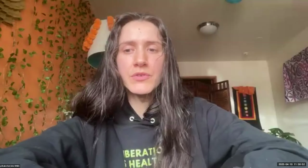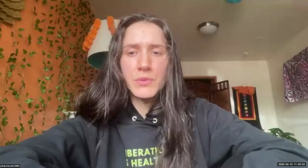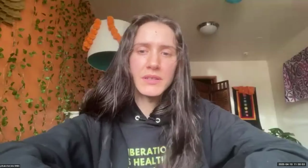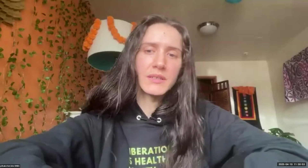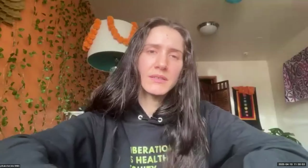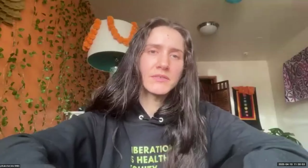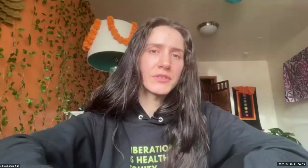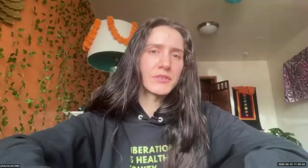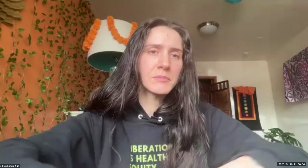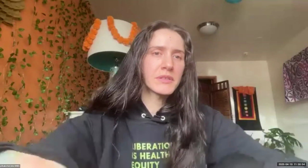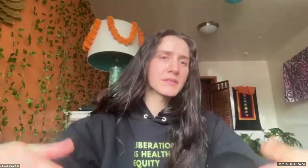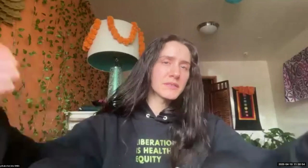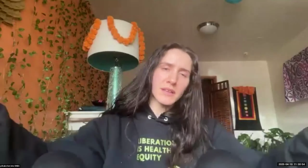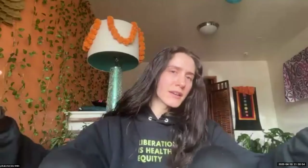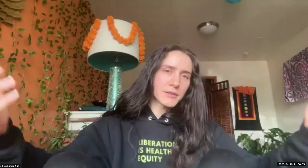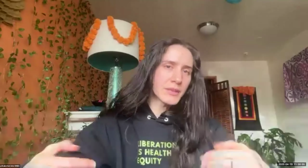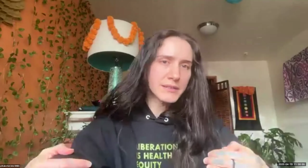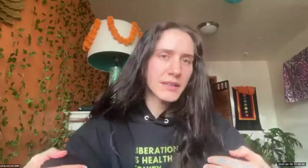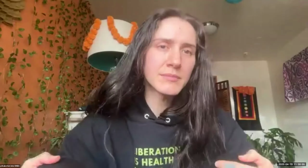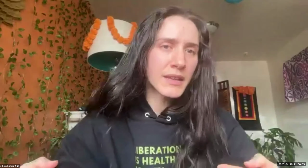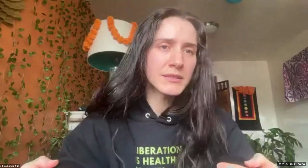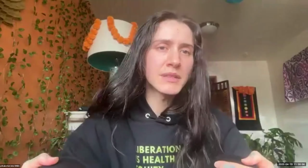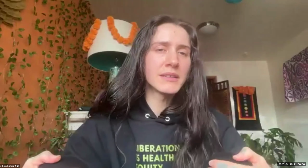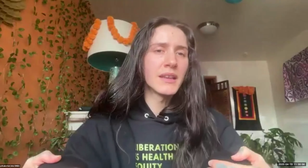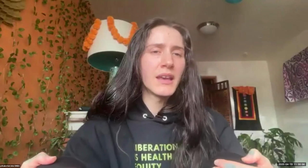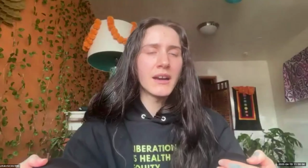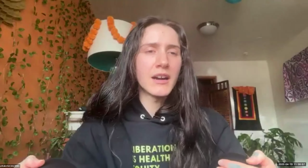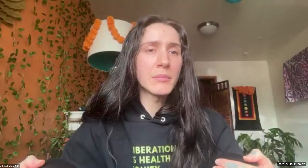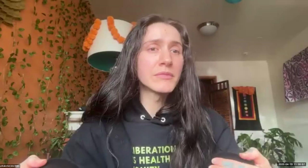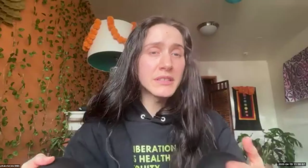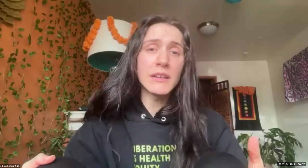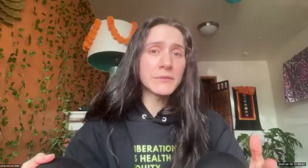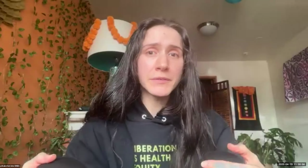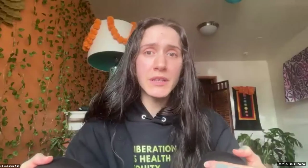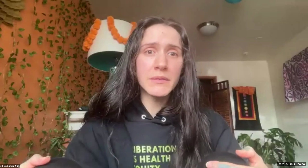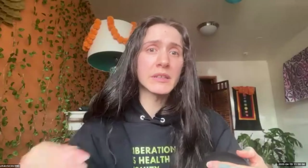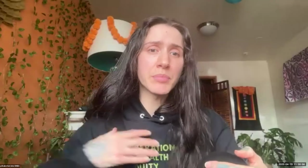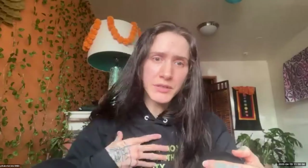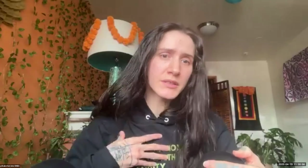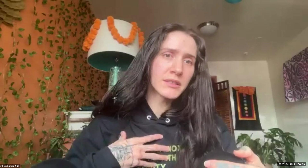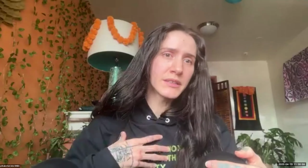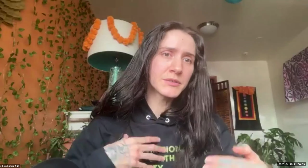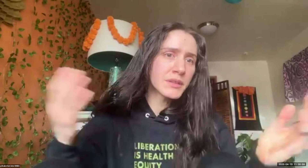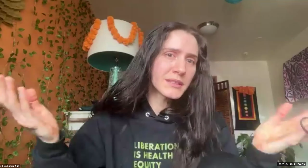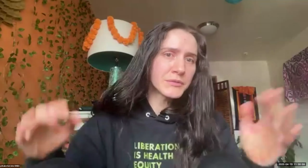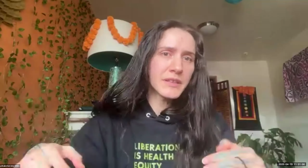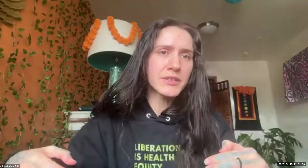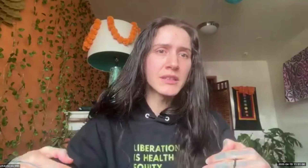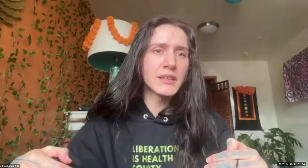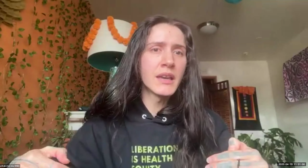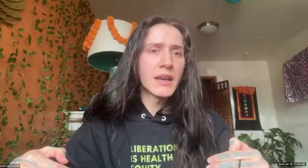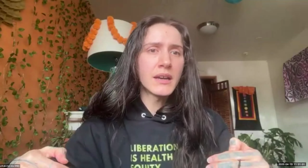you were able to join us and share your experiences. I echo that same sentiment. I'm really grateful for y'all very personally as well as